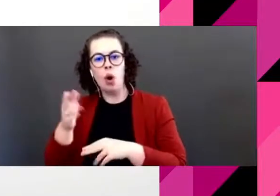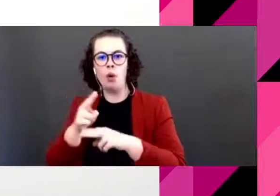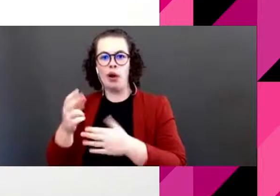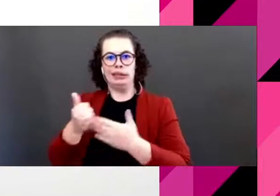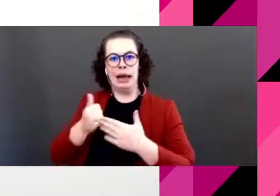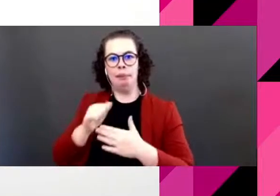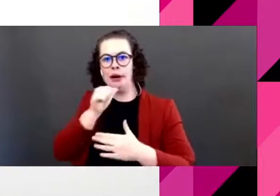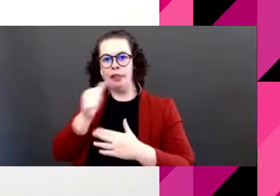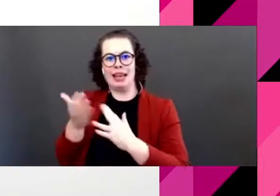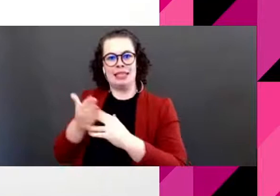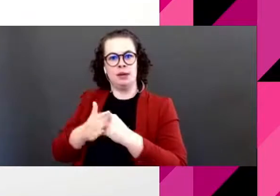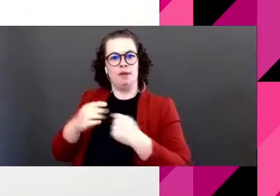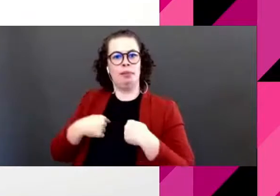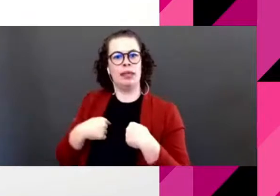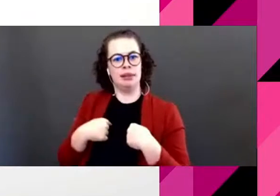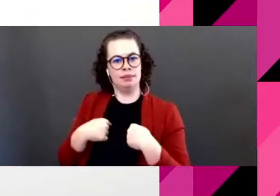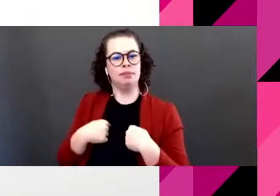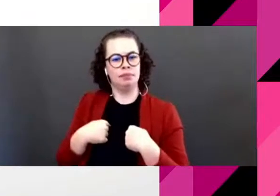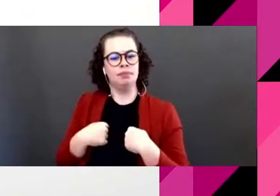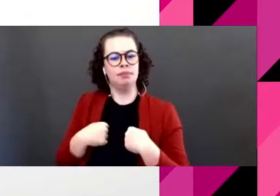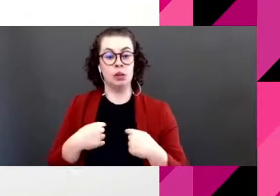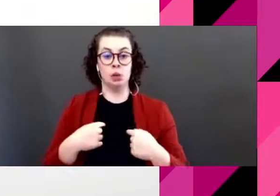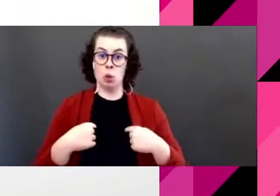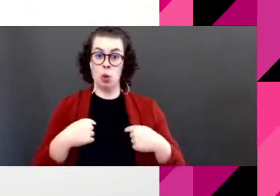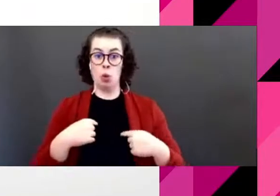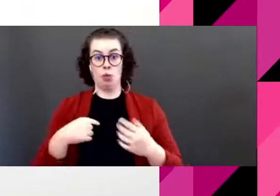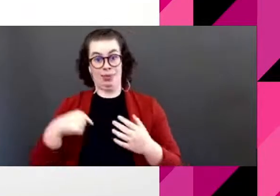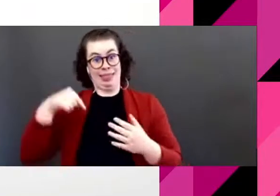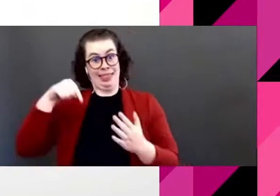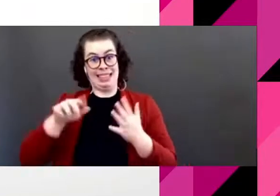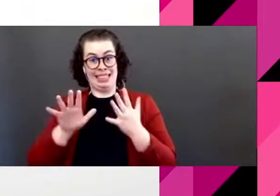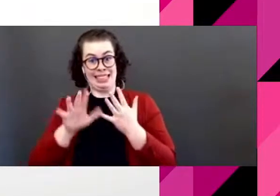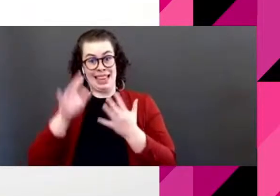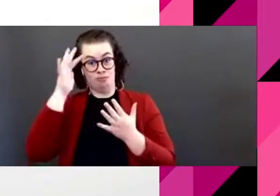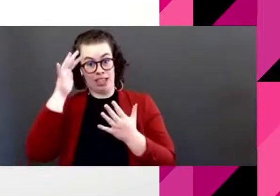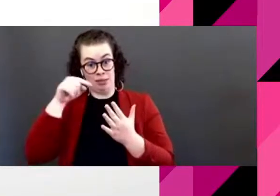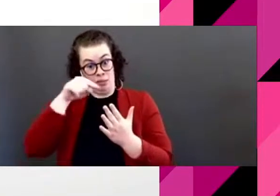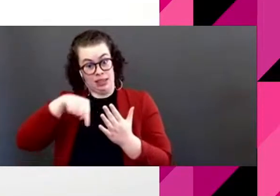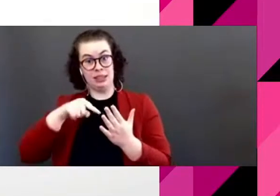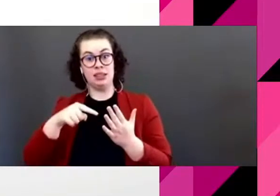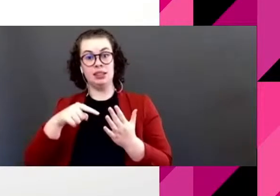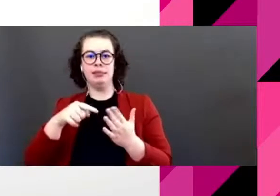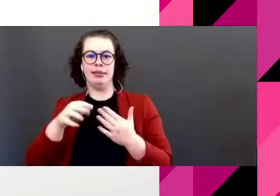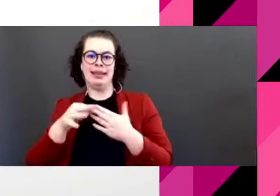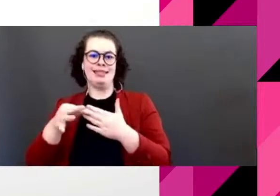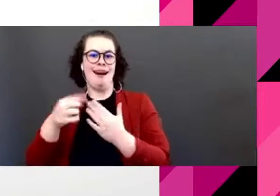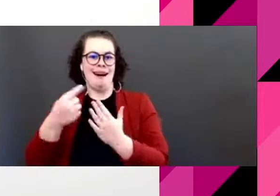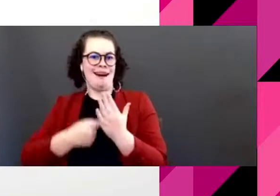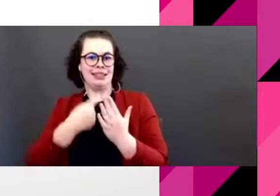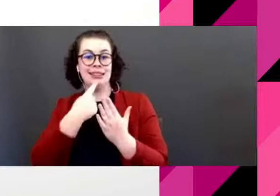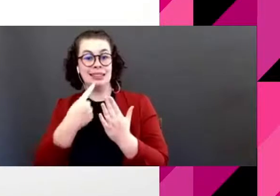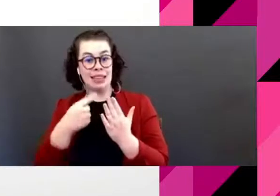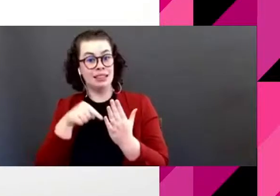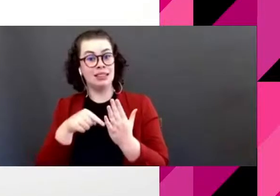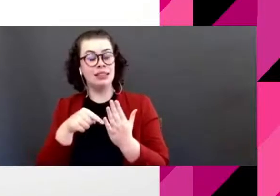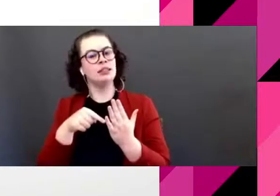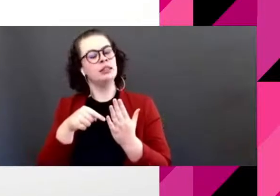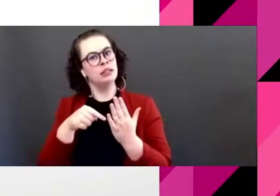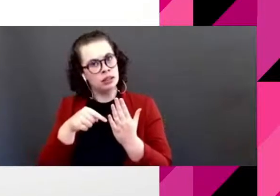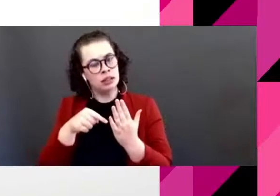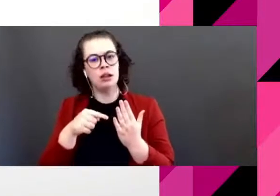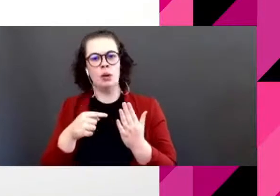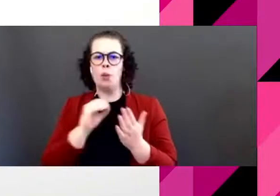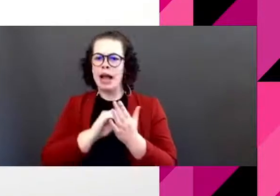prisons. So what we are recommended to make sure that these guides are implemented is we need to